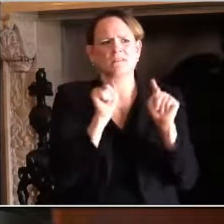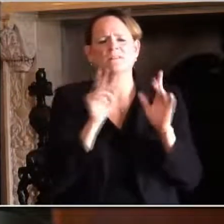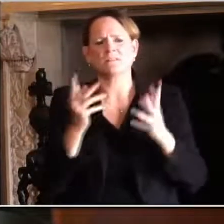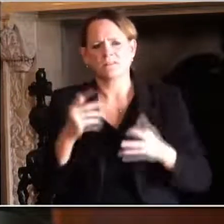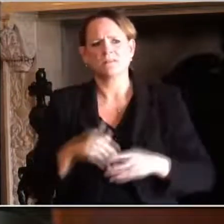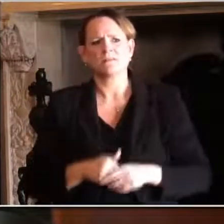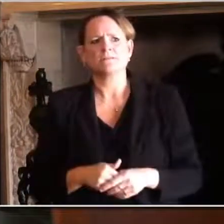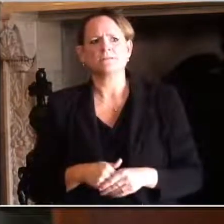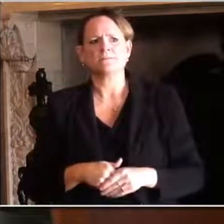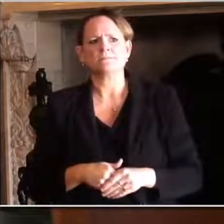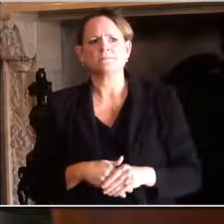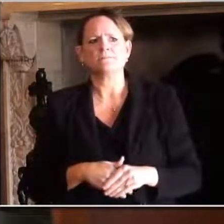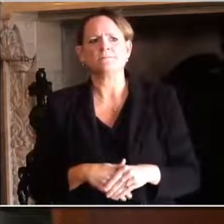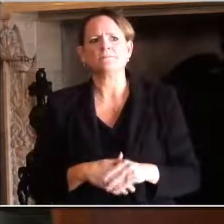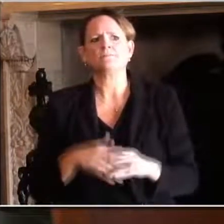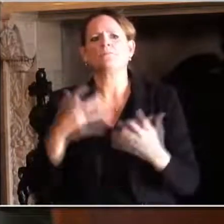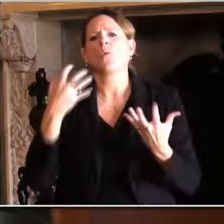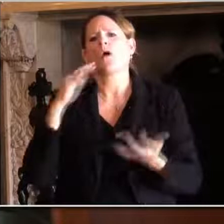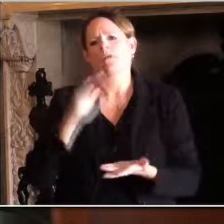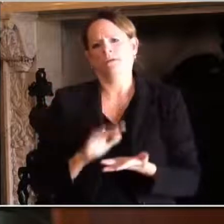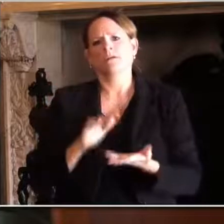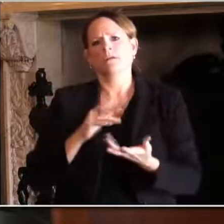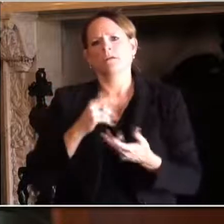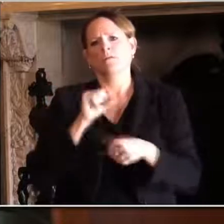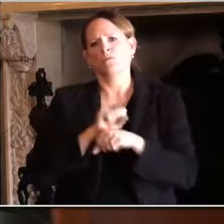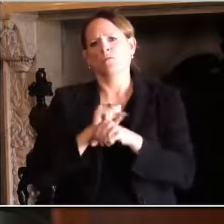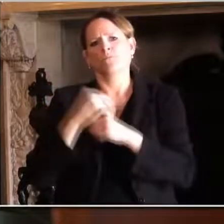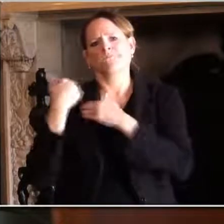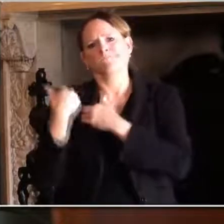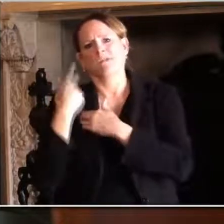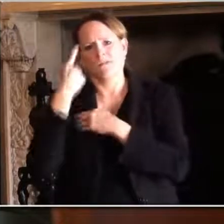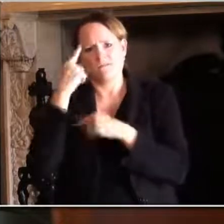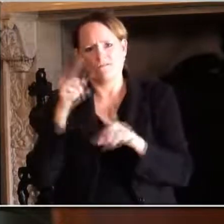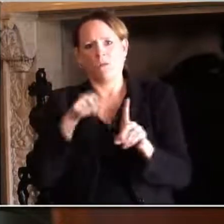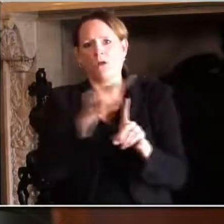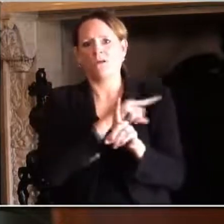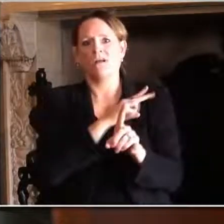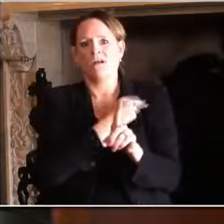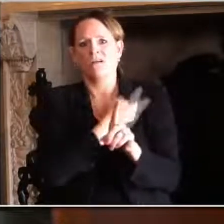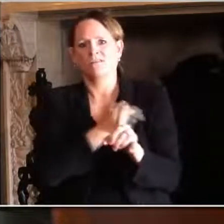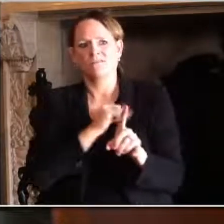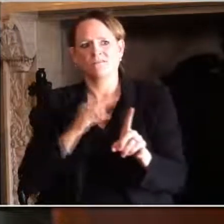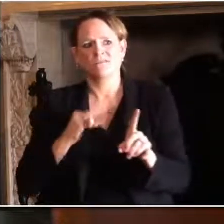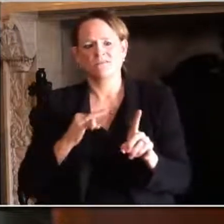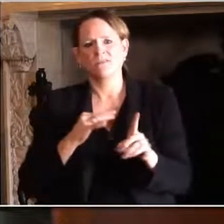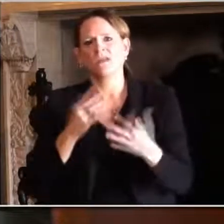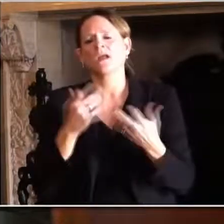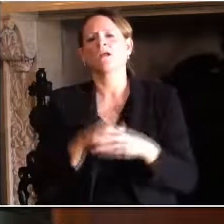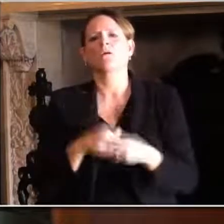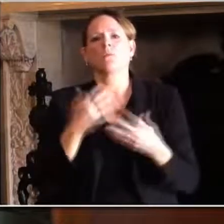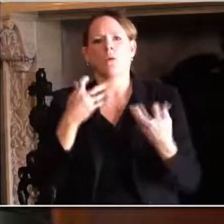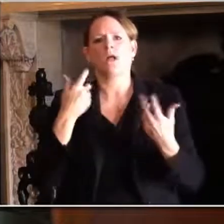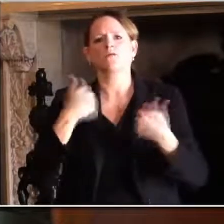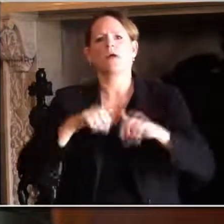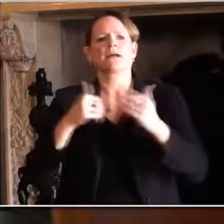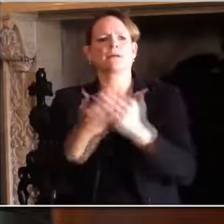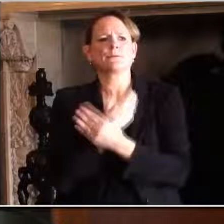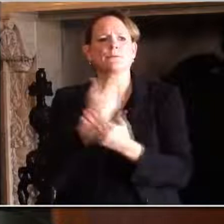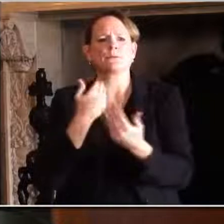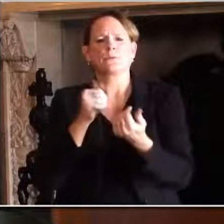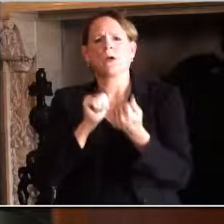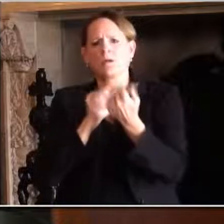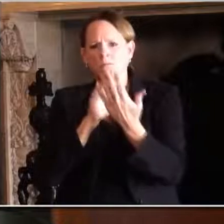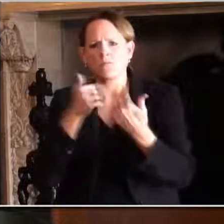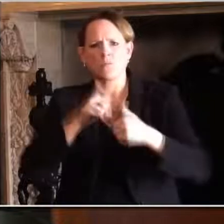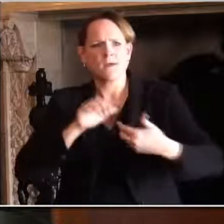is certainly what we're working through right now, and are grateful for our continued partnership with the hospitals